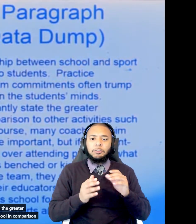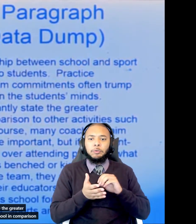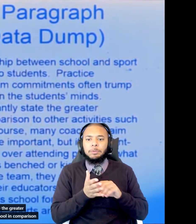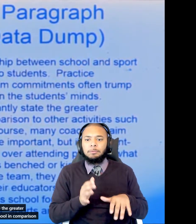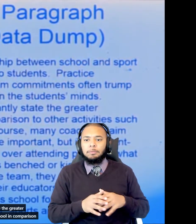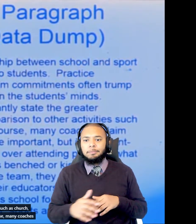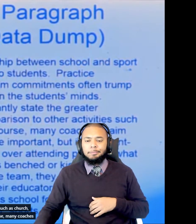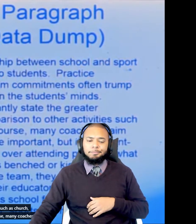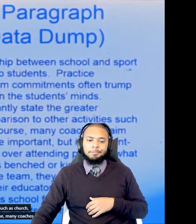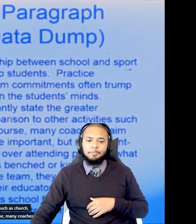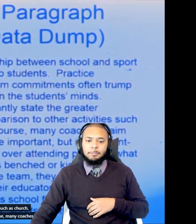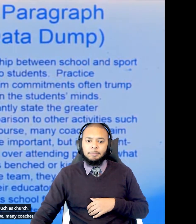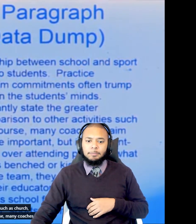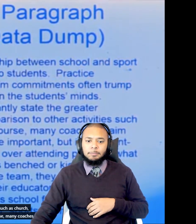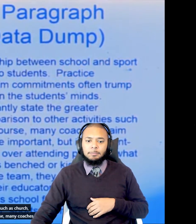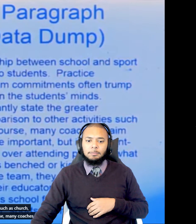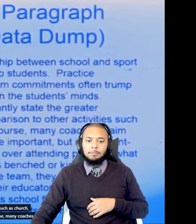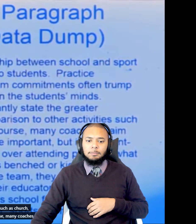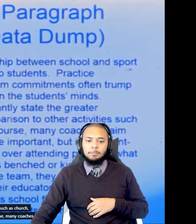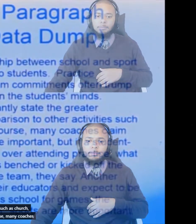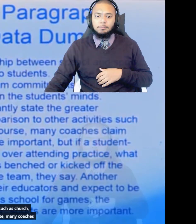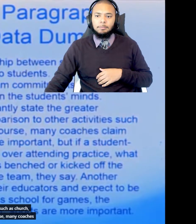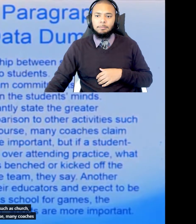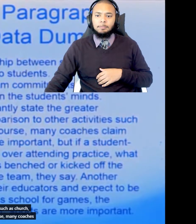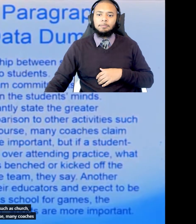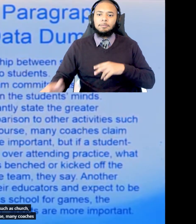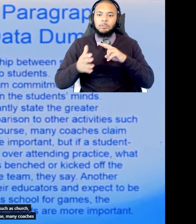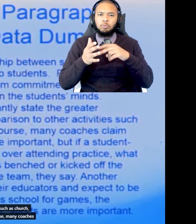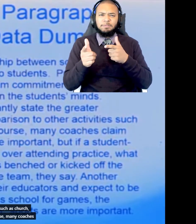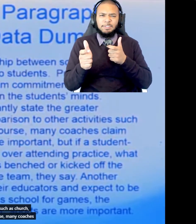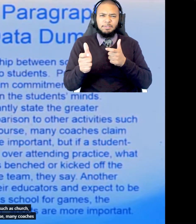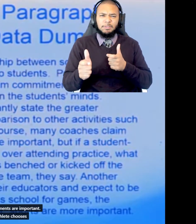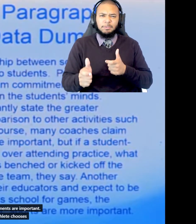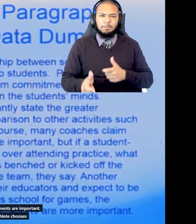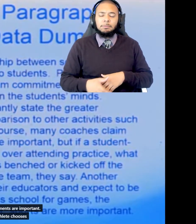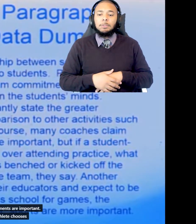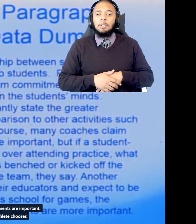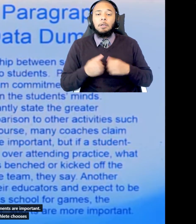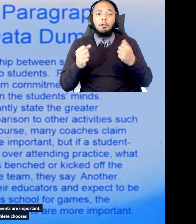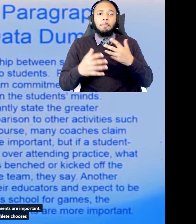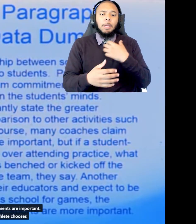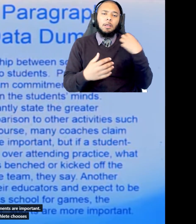of their school in comparison to other activities such as church, work, or school. Of course, many coaches